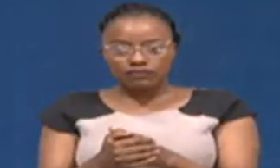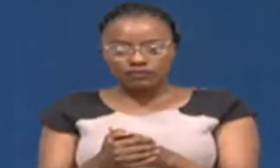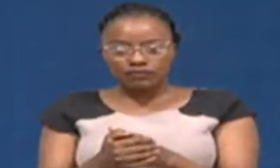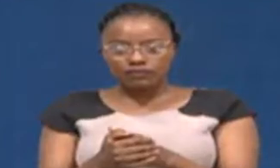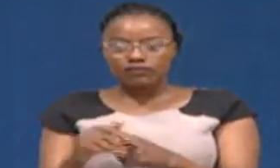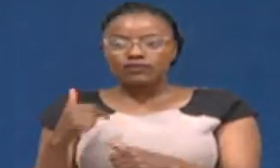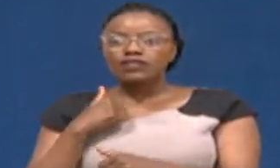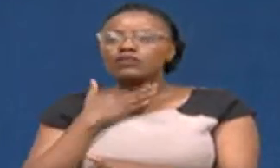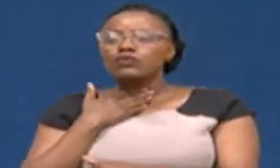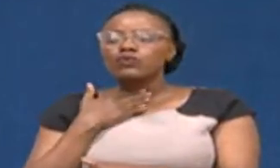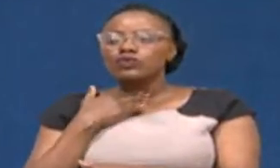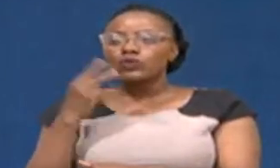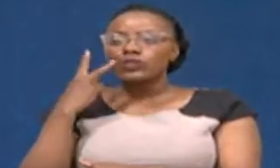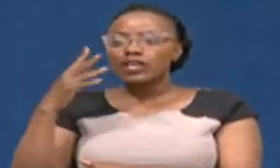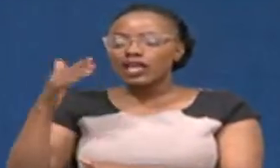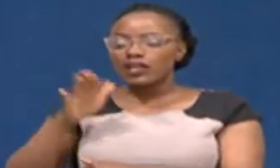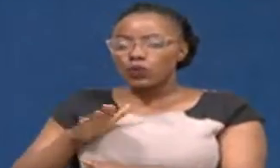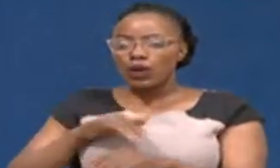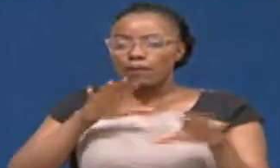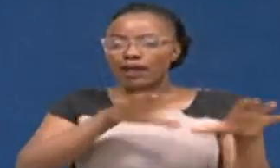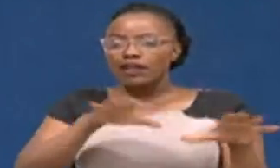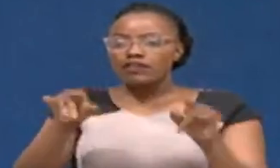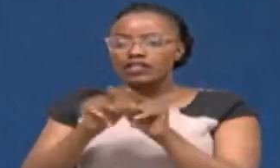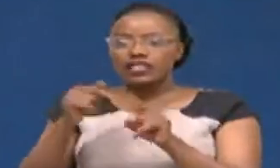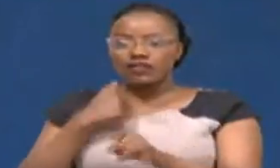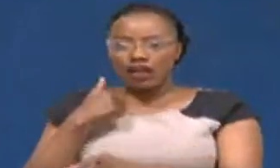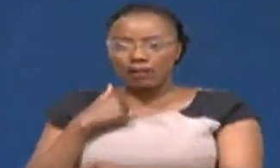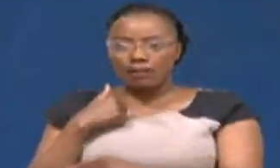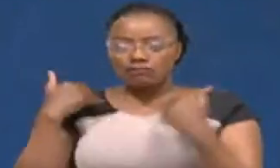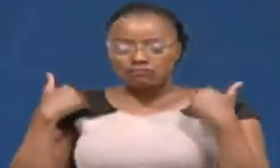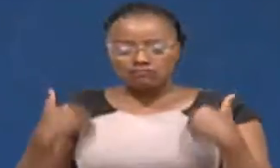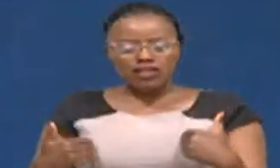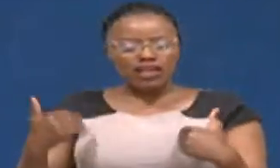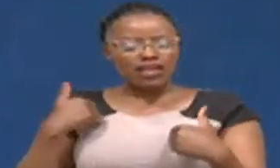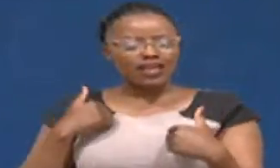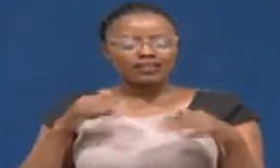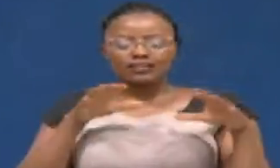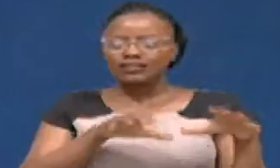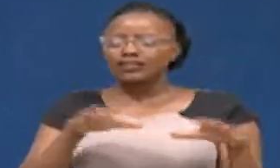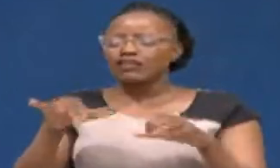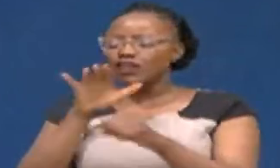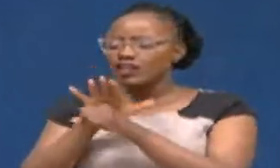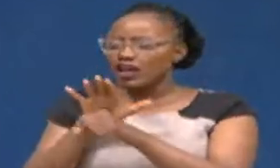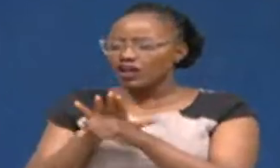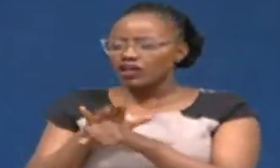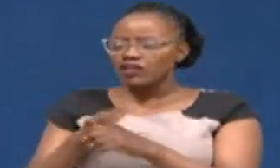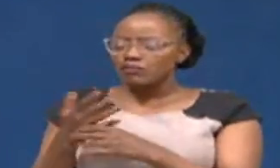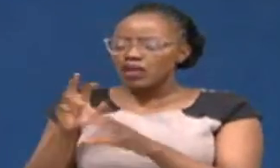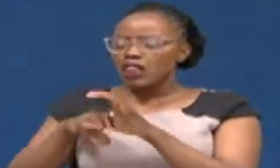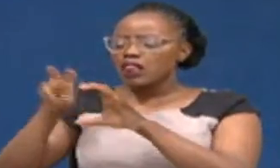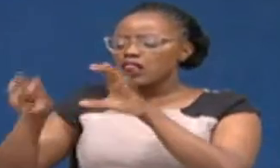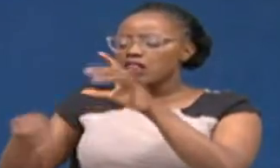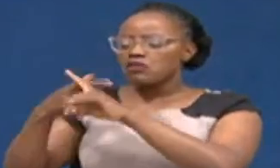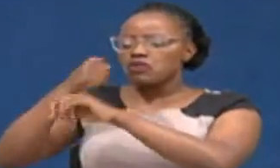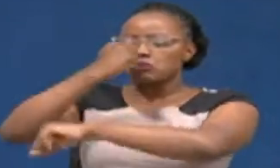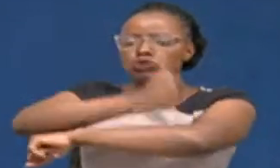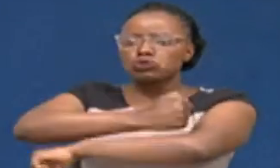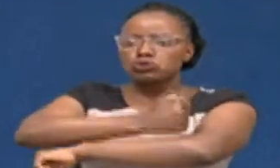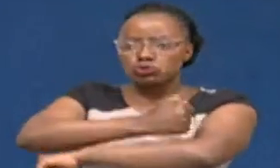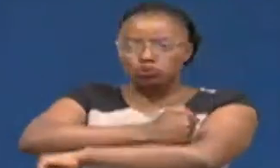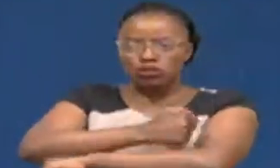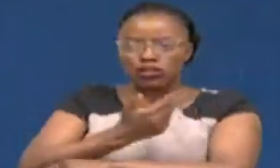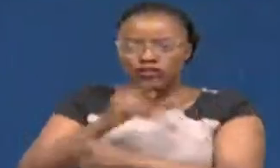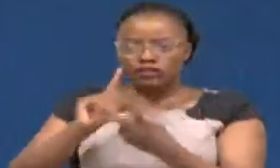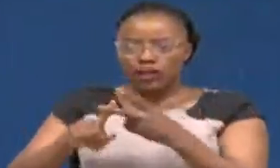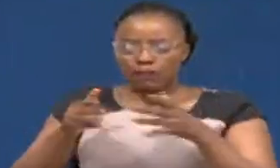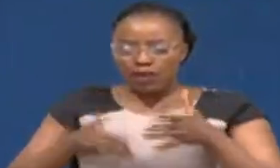that I don't want to see any woman who has suffered like me, because Trevor, I went through so much. I had to drop out of school.